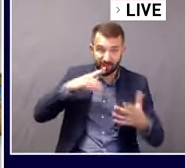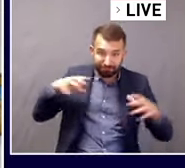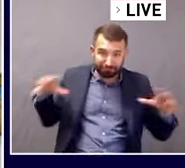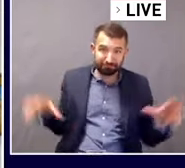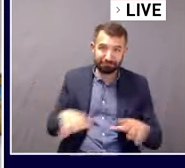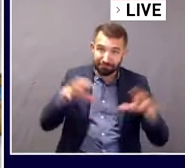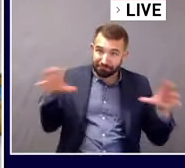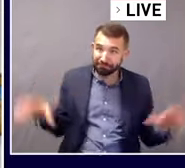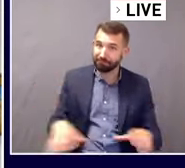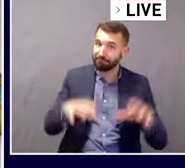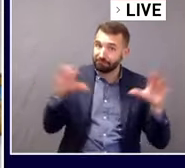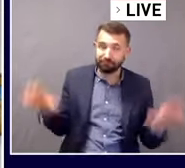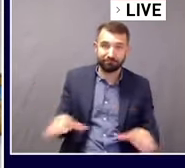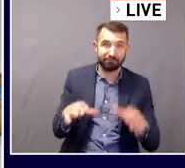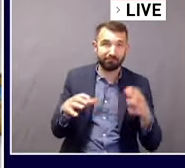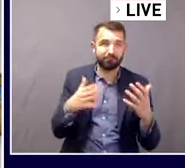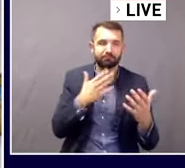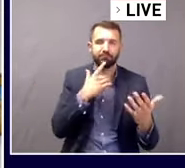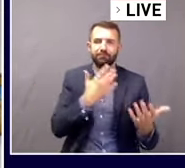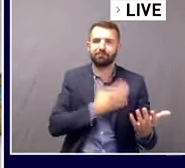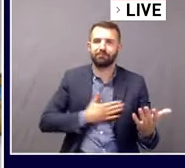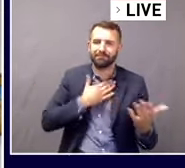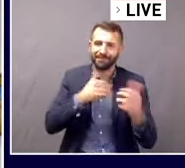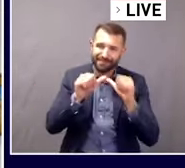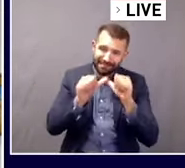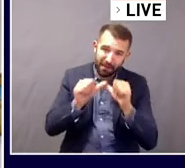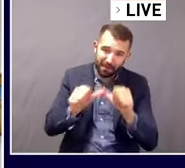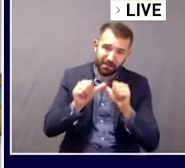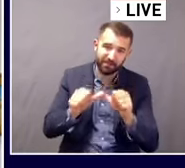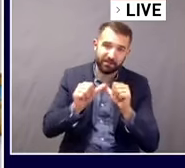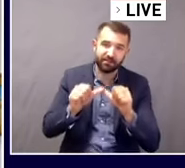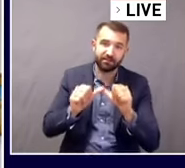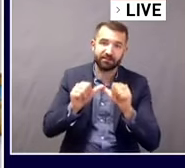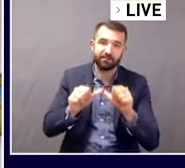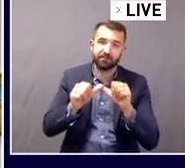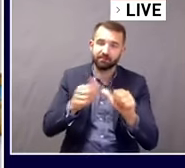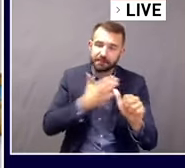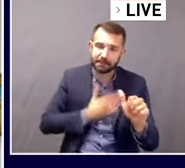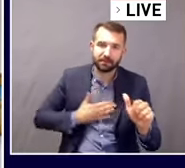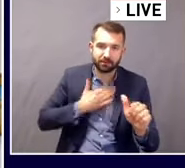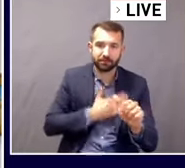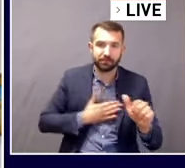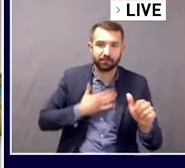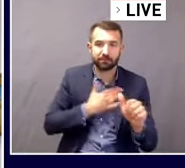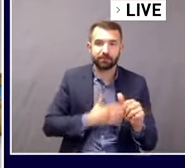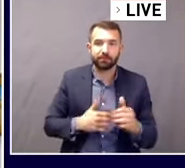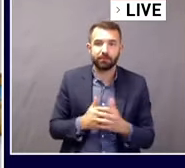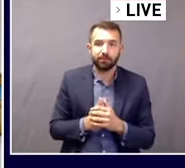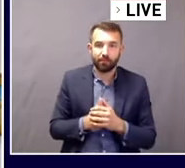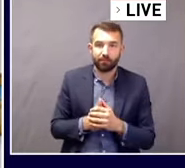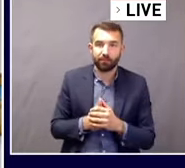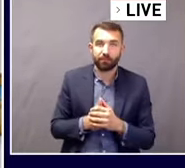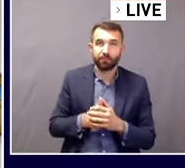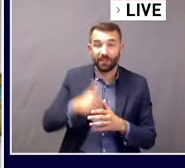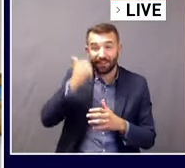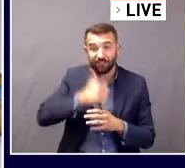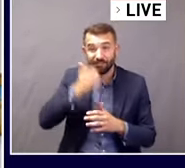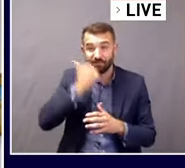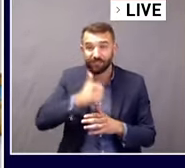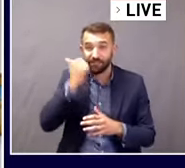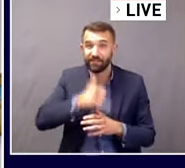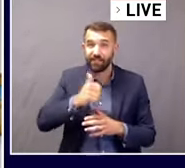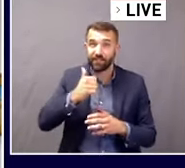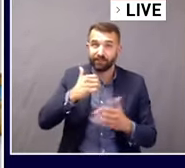get to this point over the past 7 or 8 months. So we've all got this window of opportunity in front of us. Let's make sure we do the right thing and